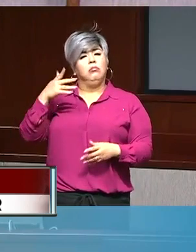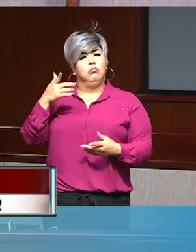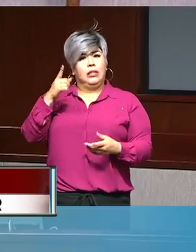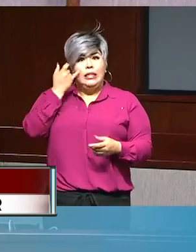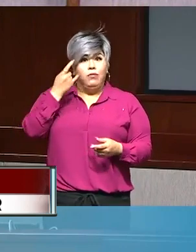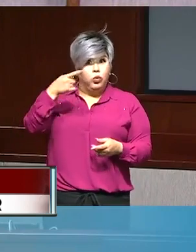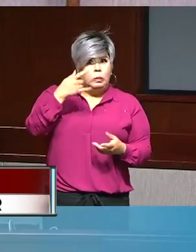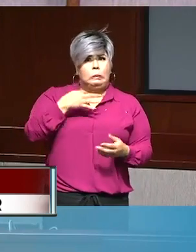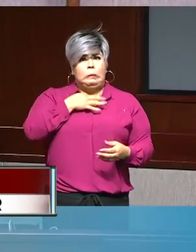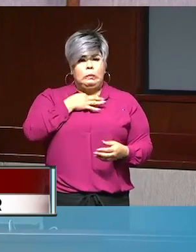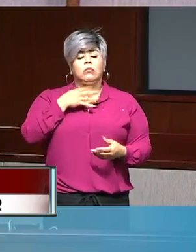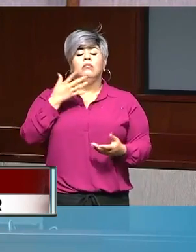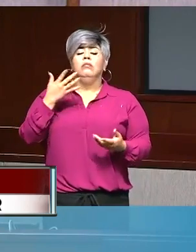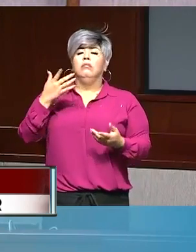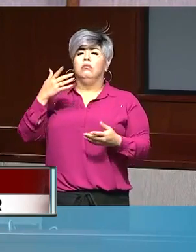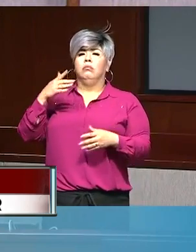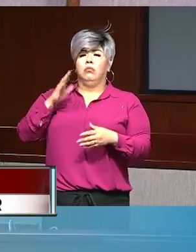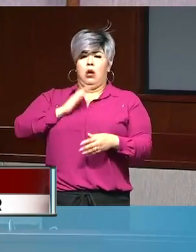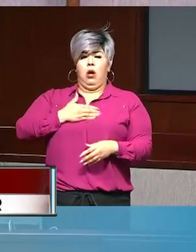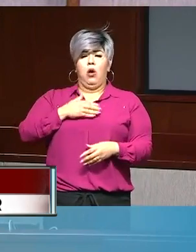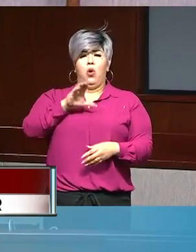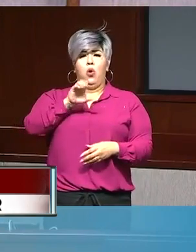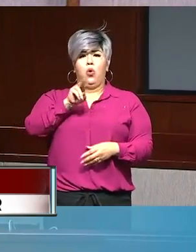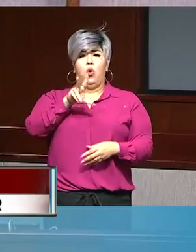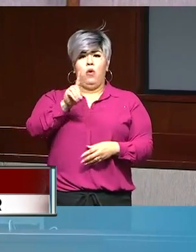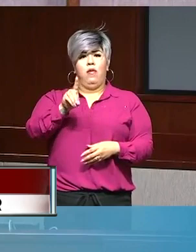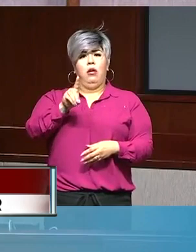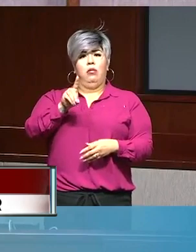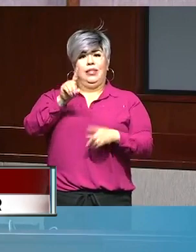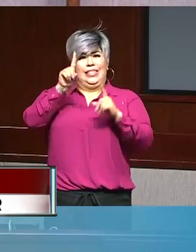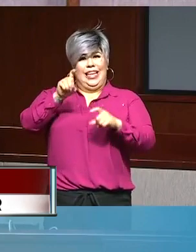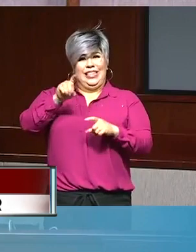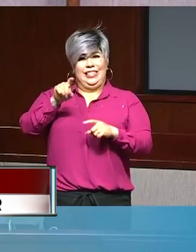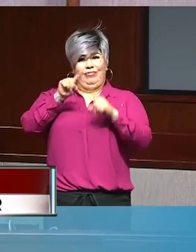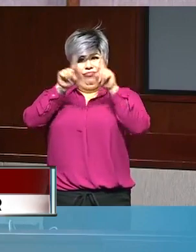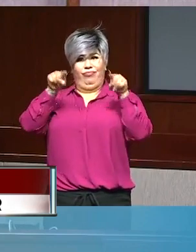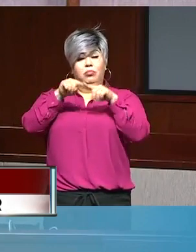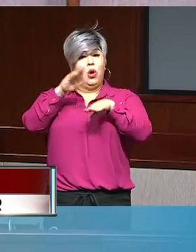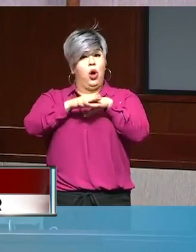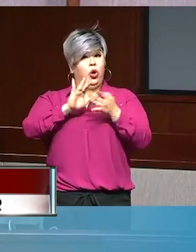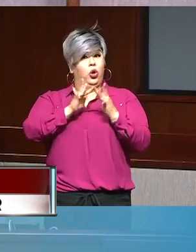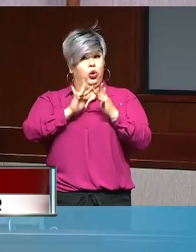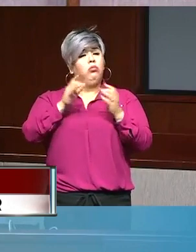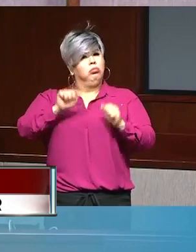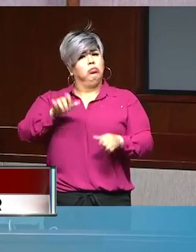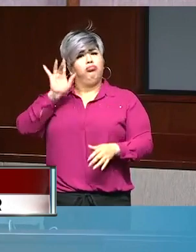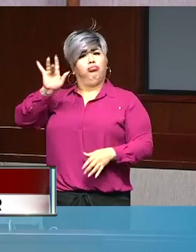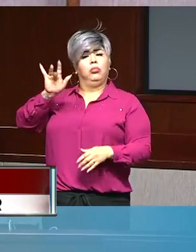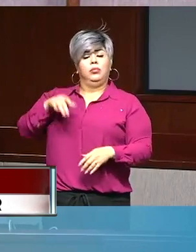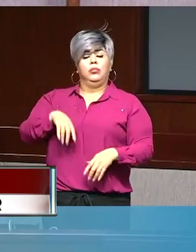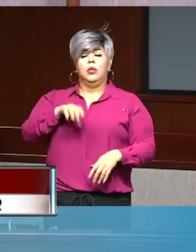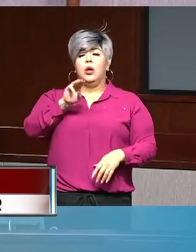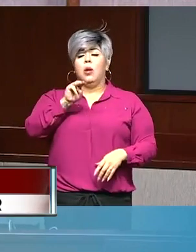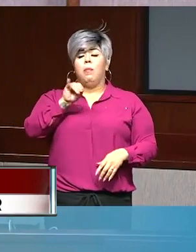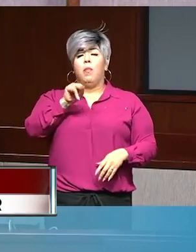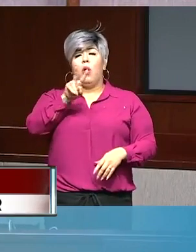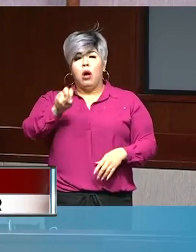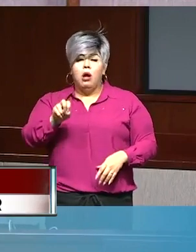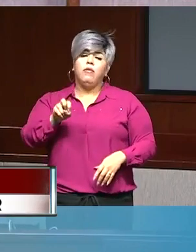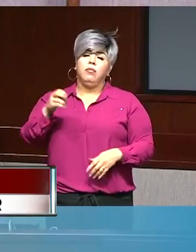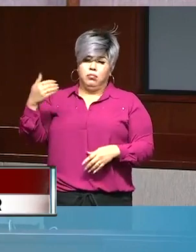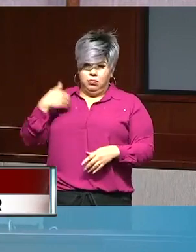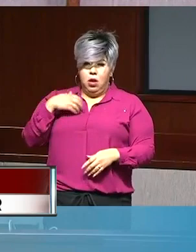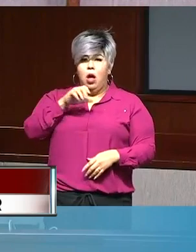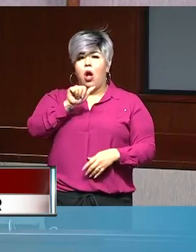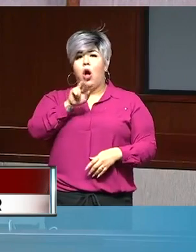that address, you can find it on the COVID-19 testing button on kerncounty.com. Mojave Veterans Hall, Arvin Public Health,